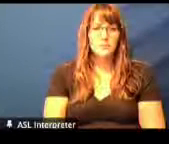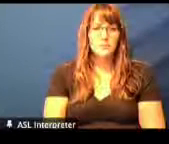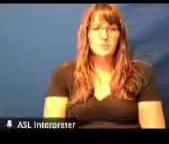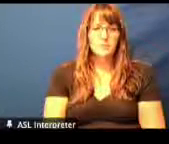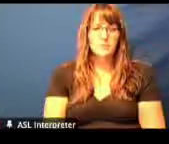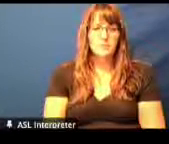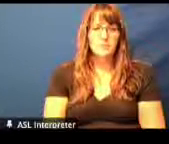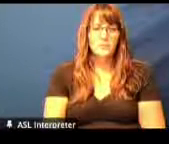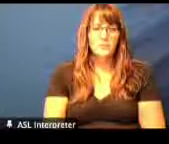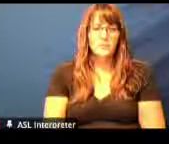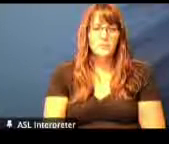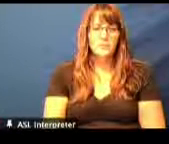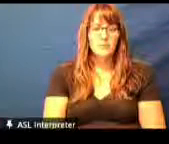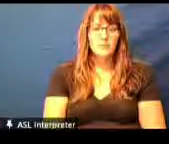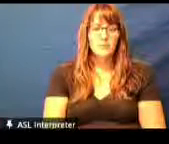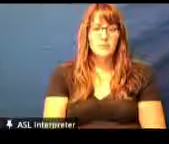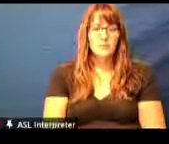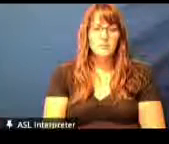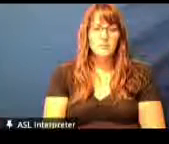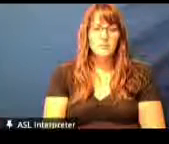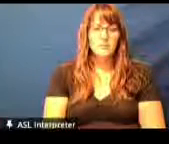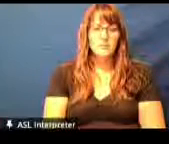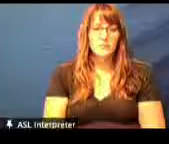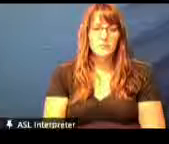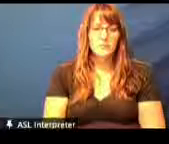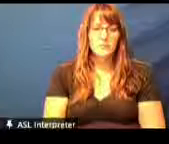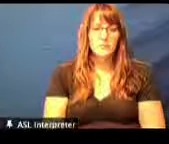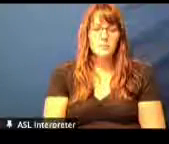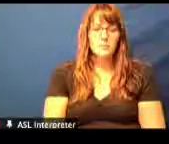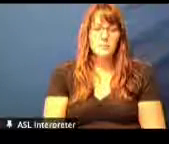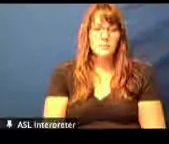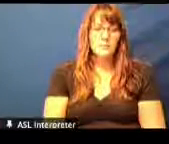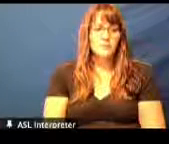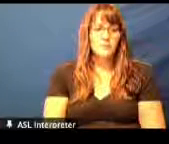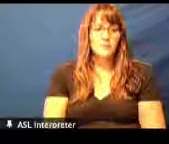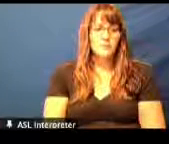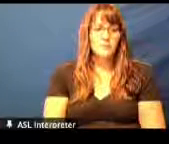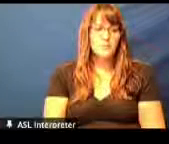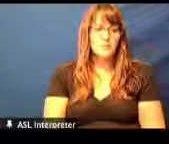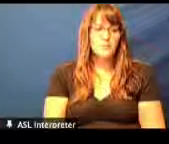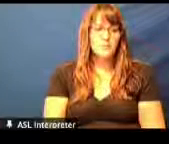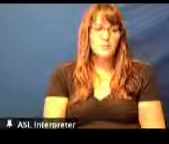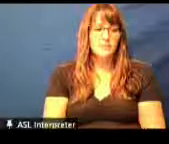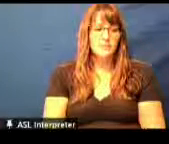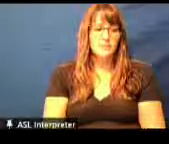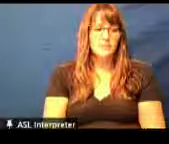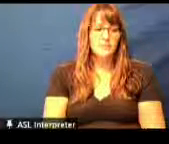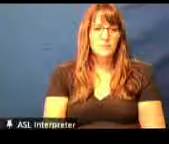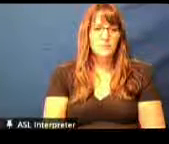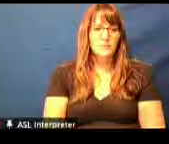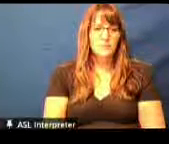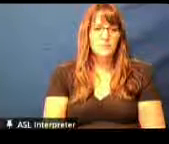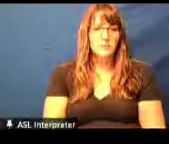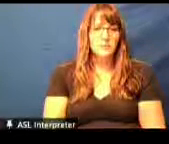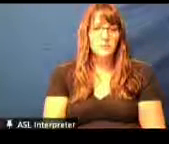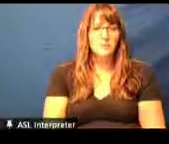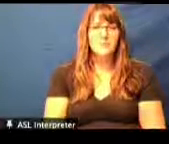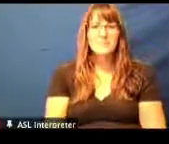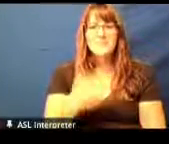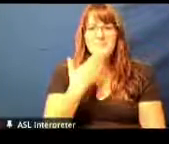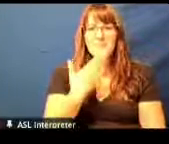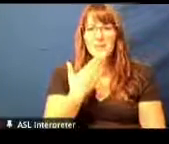comentario, no cuelgue o perderá su lugar en la fila. Gracias. Thank you. Thank you.